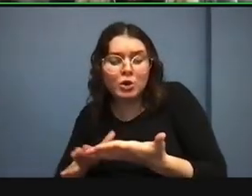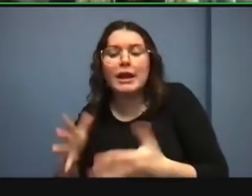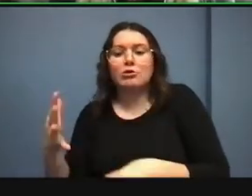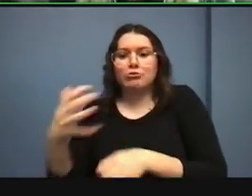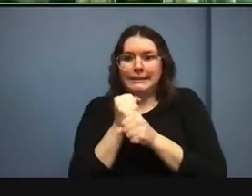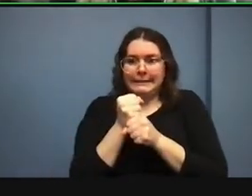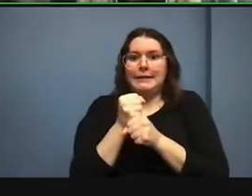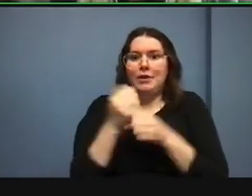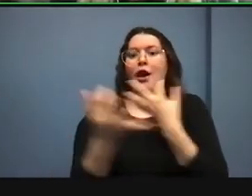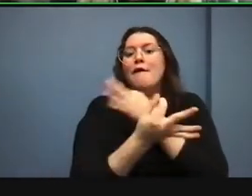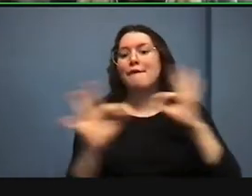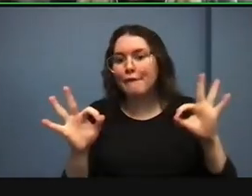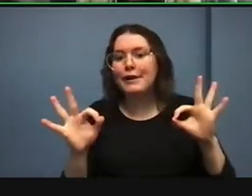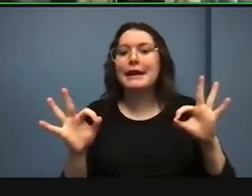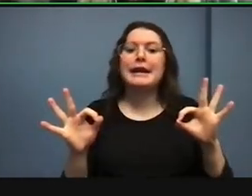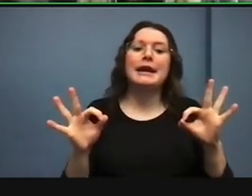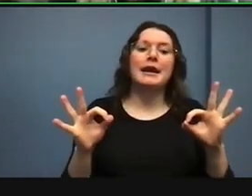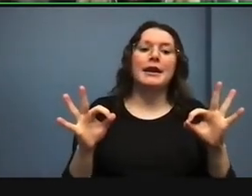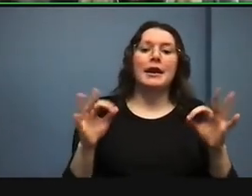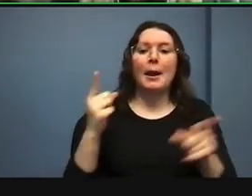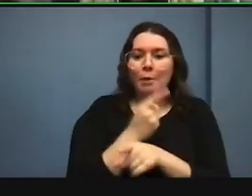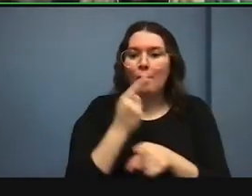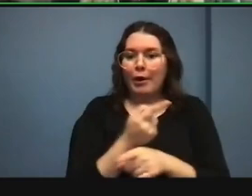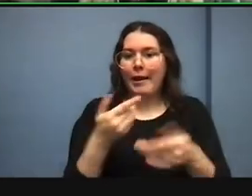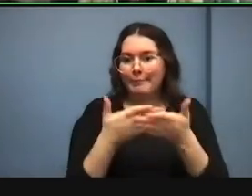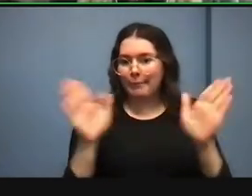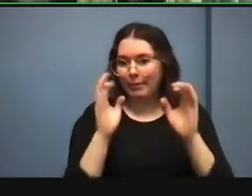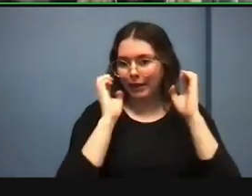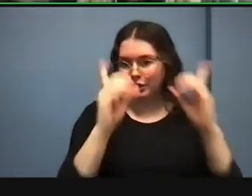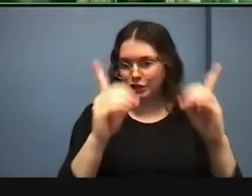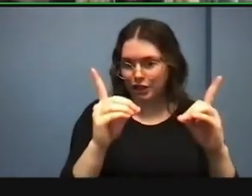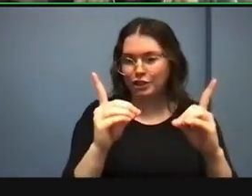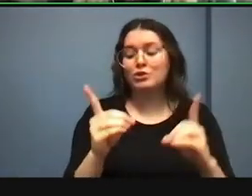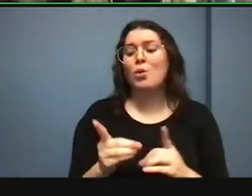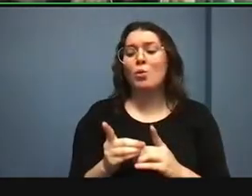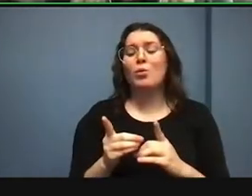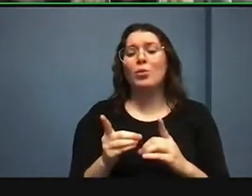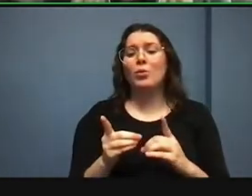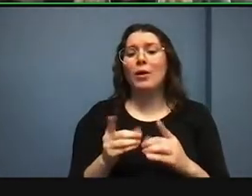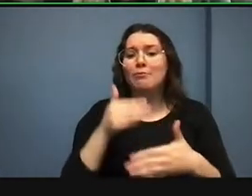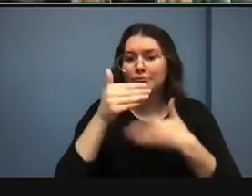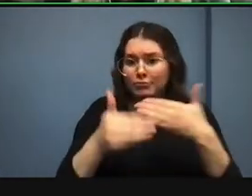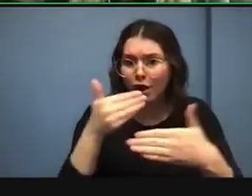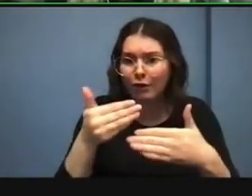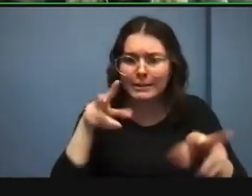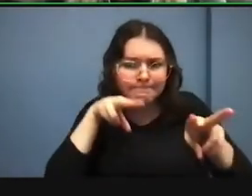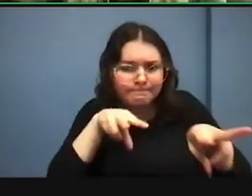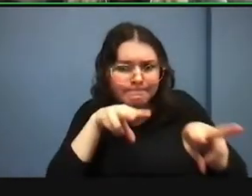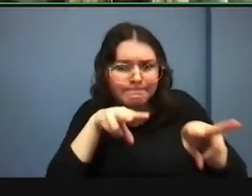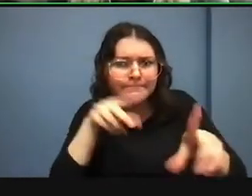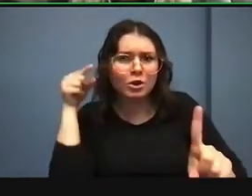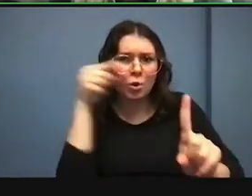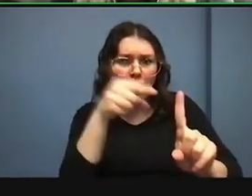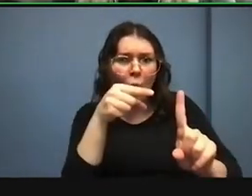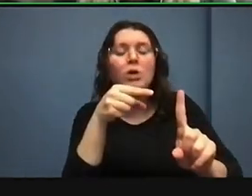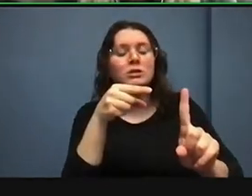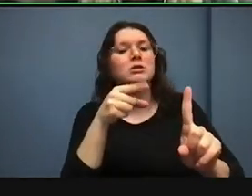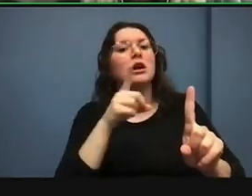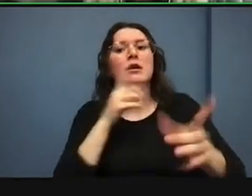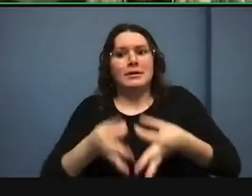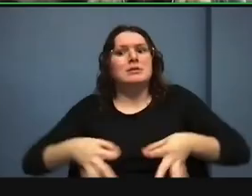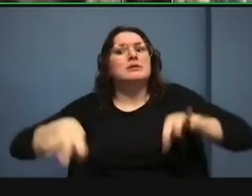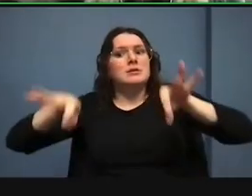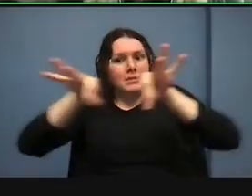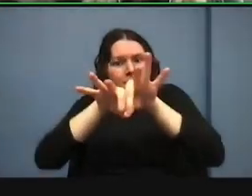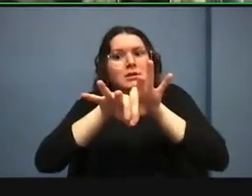free and appropriate public education. So progress monitoring and goals are an essential function of making